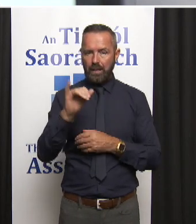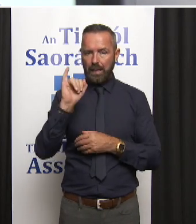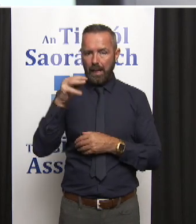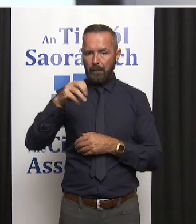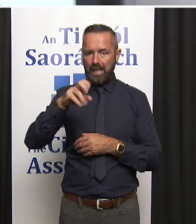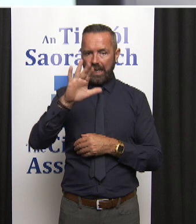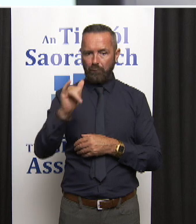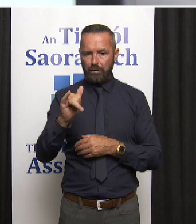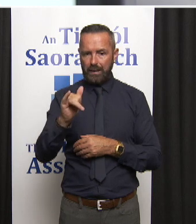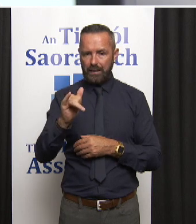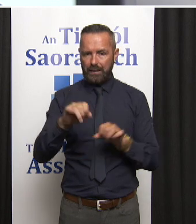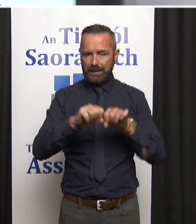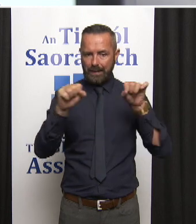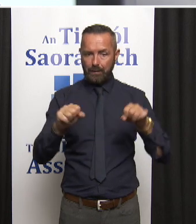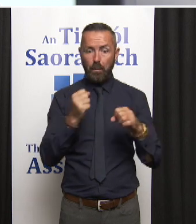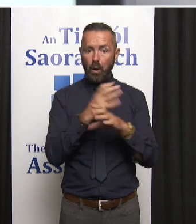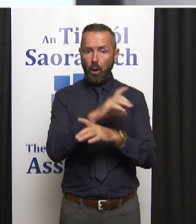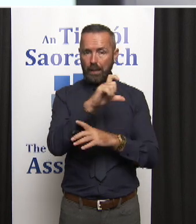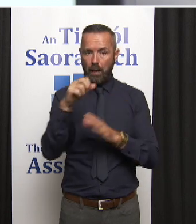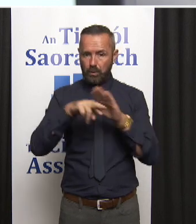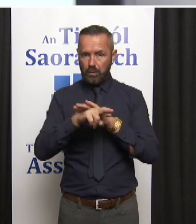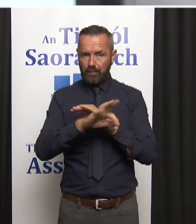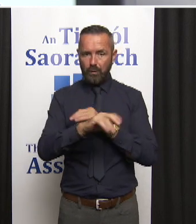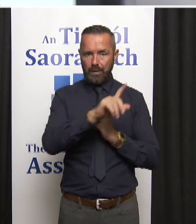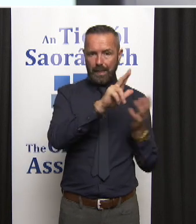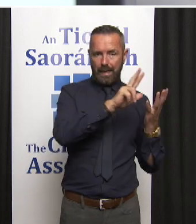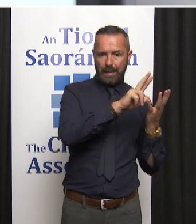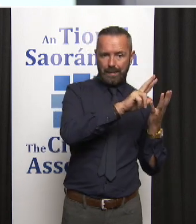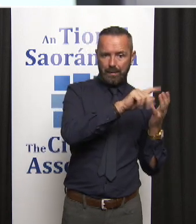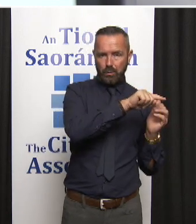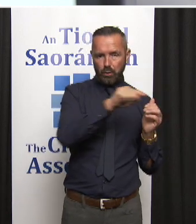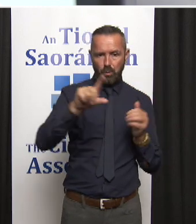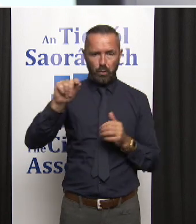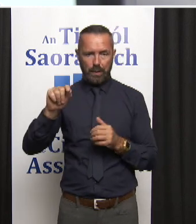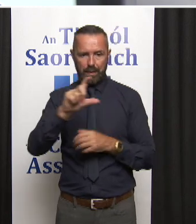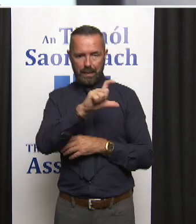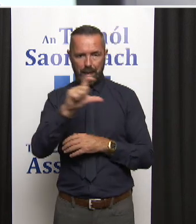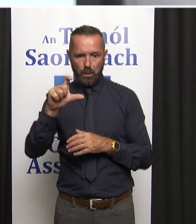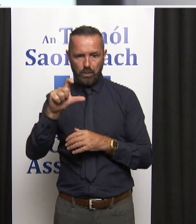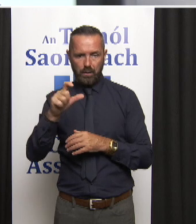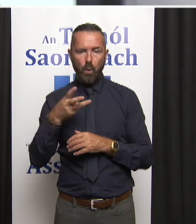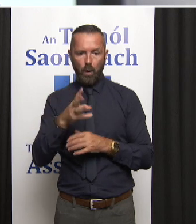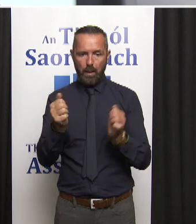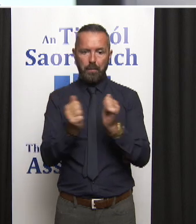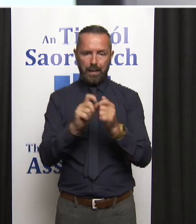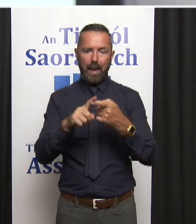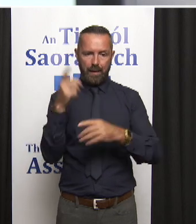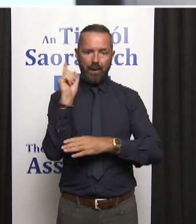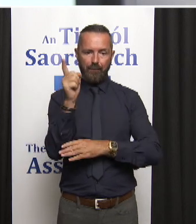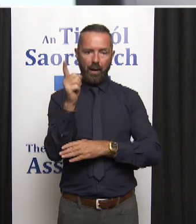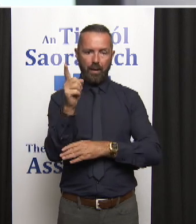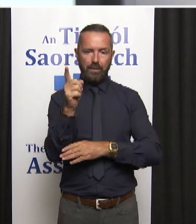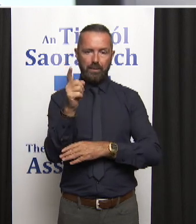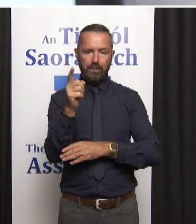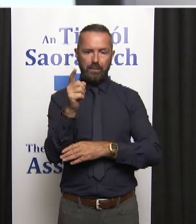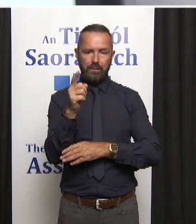councillors from the 18 to 20 councils would meet to advise and suggest courses of action to the directly elected